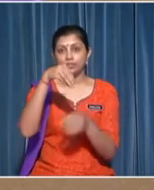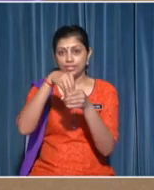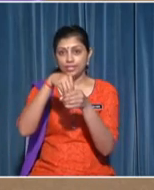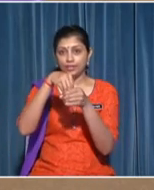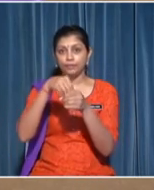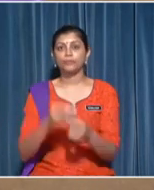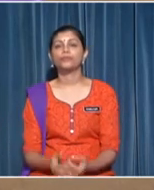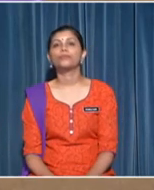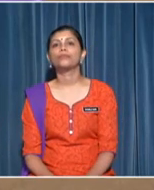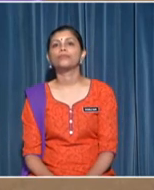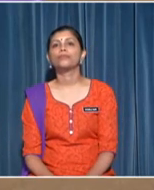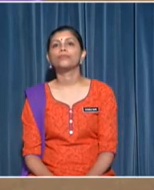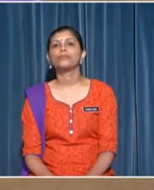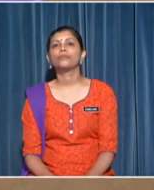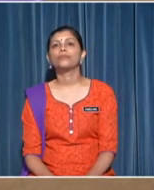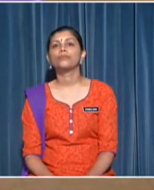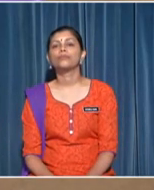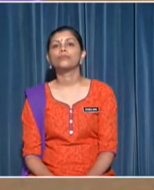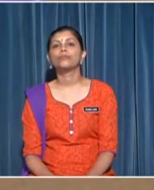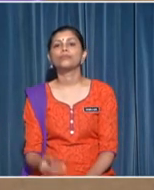I'm gonna add in more biscuit.